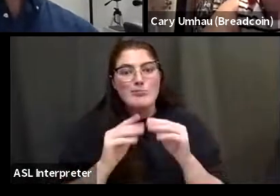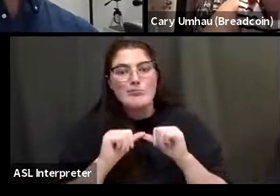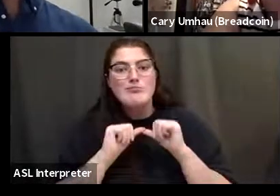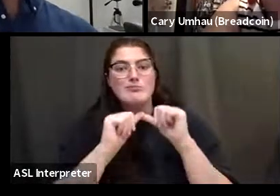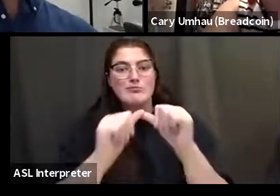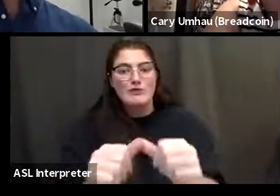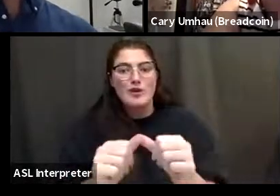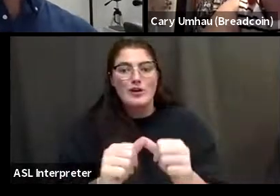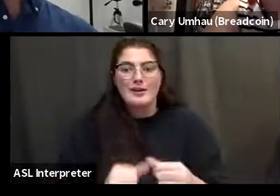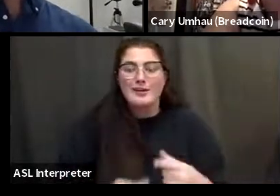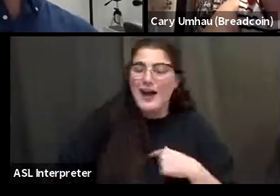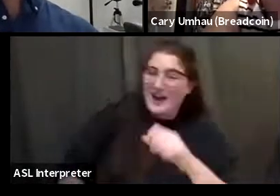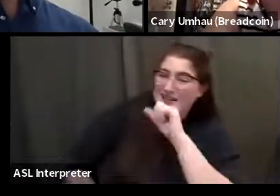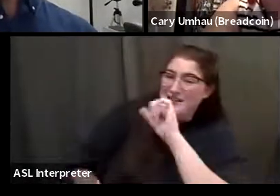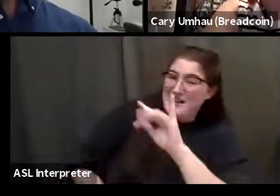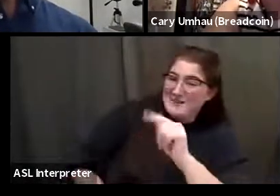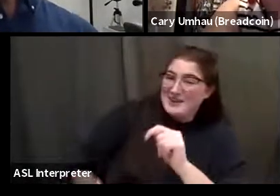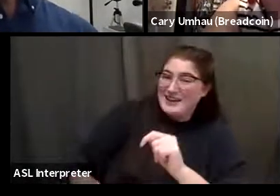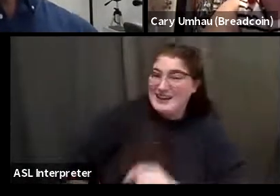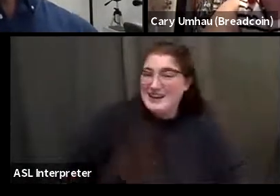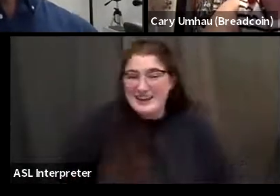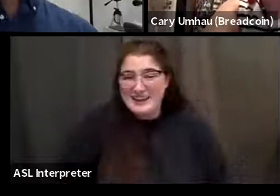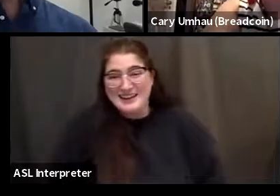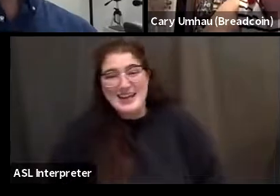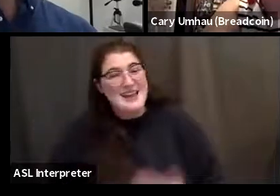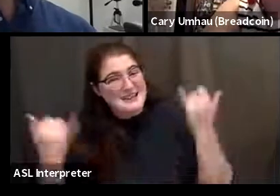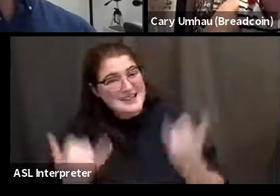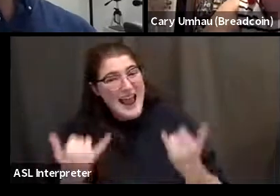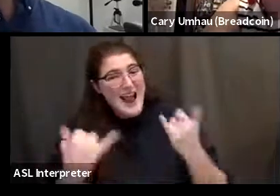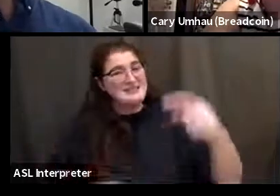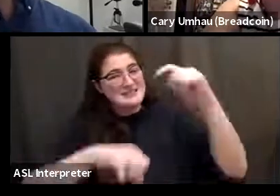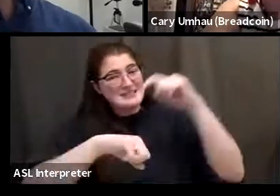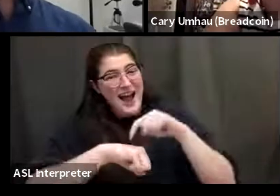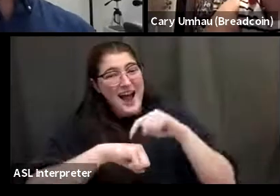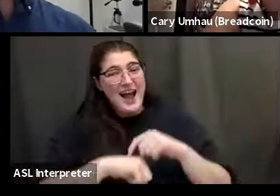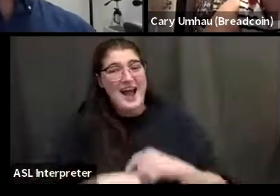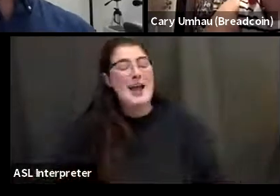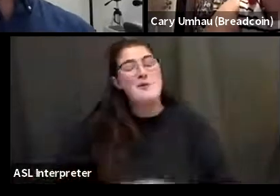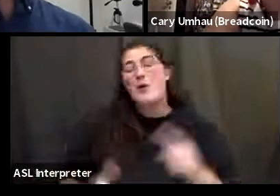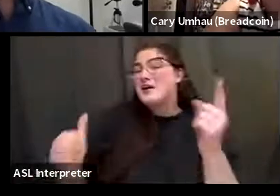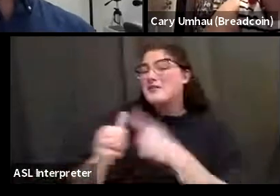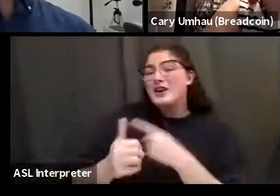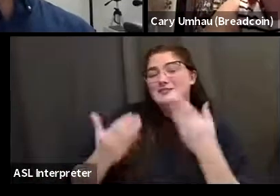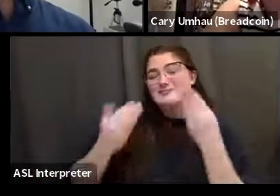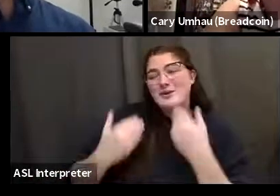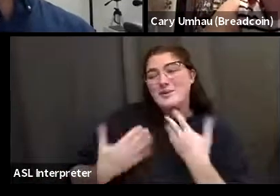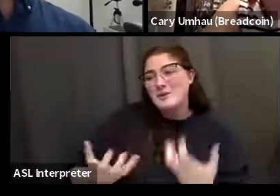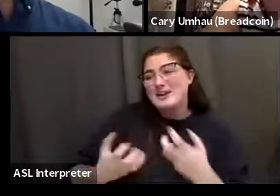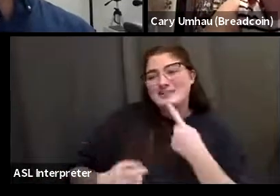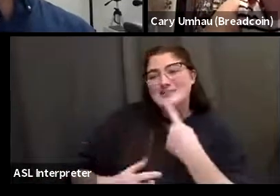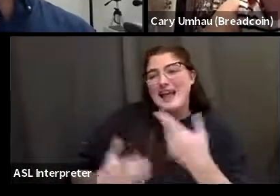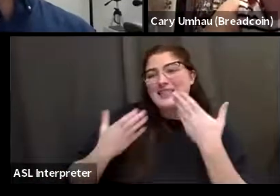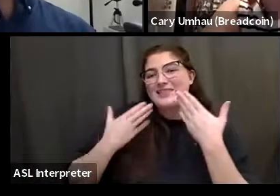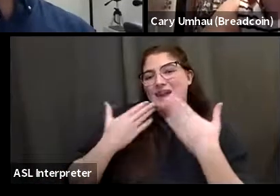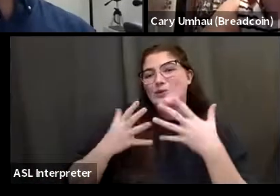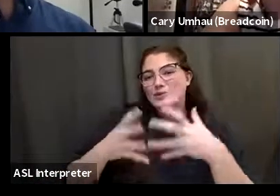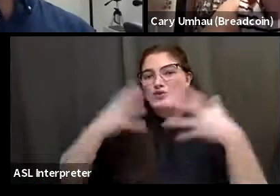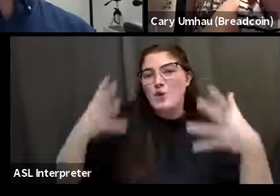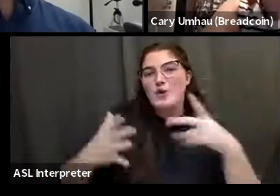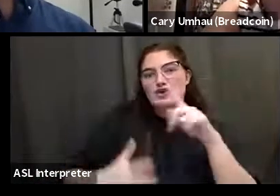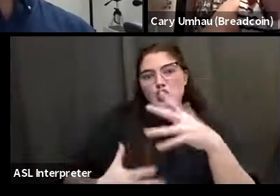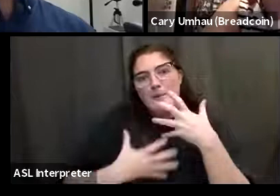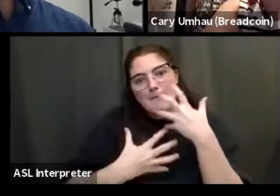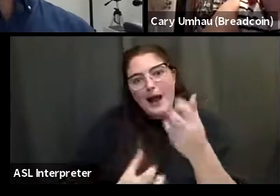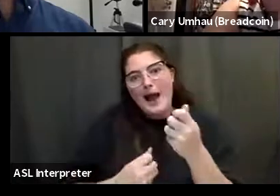now I love it. Well, now's the time. Well, first of all, let me say thank you so much for your passion around this